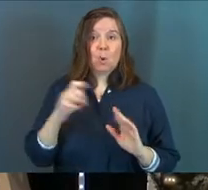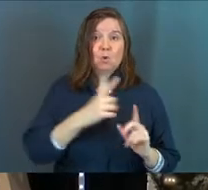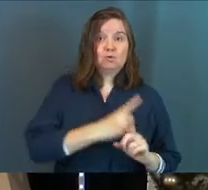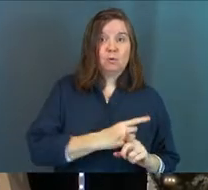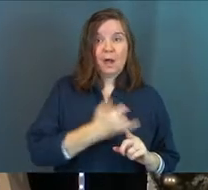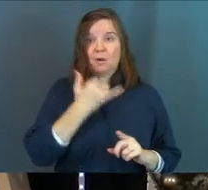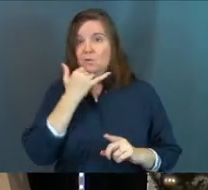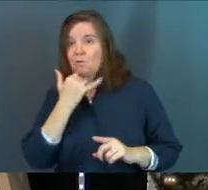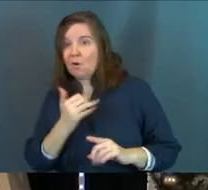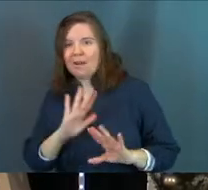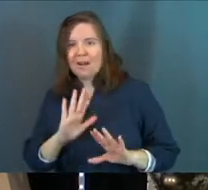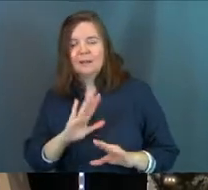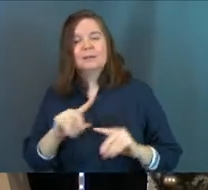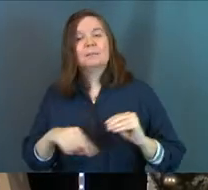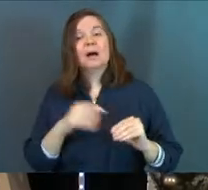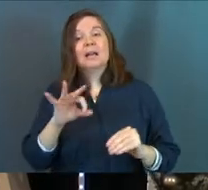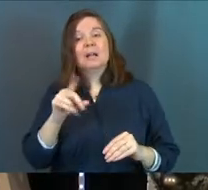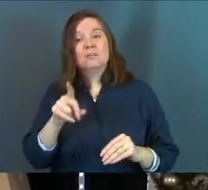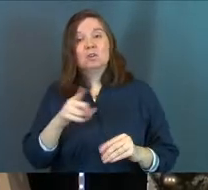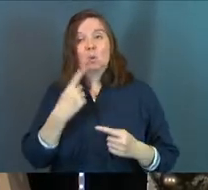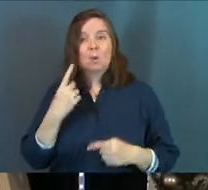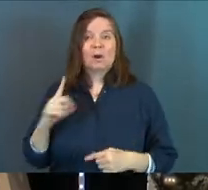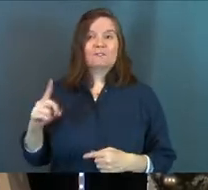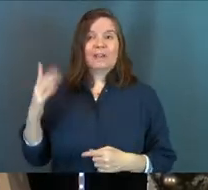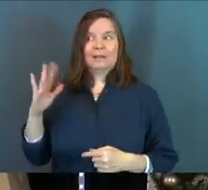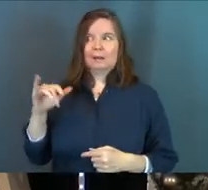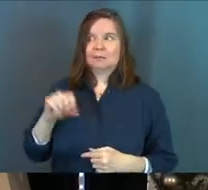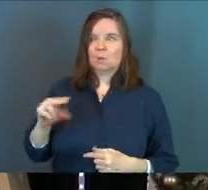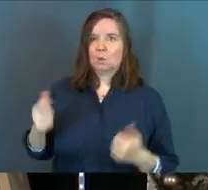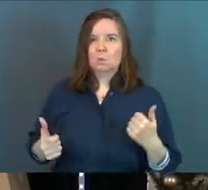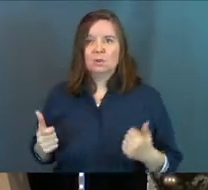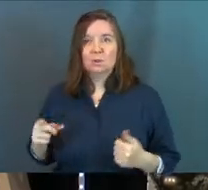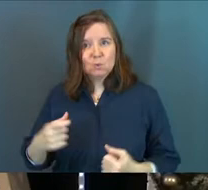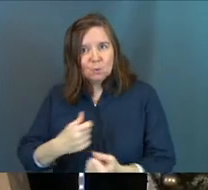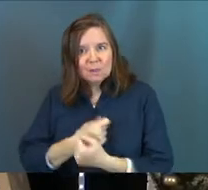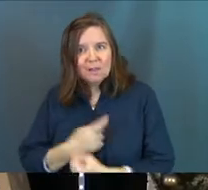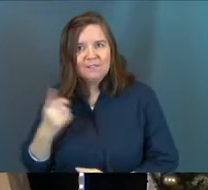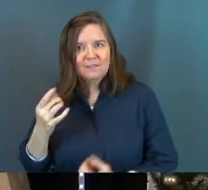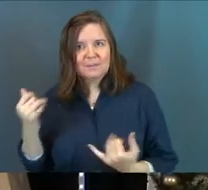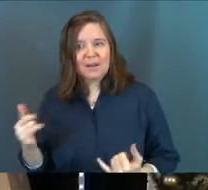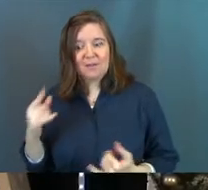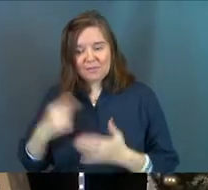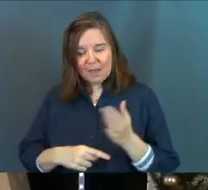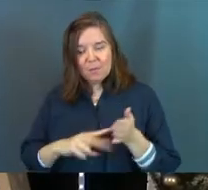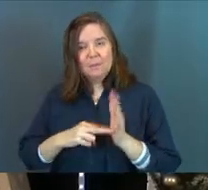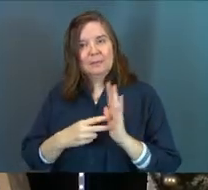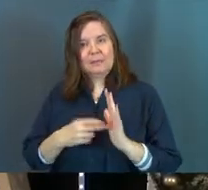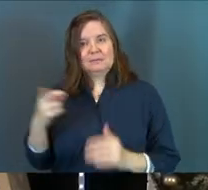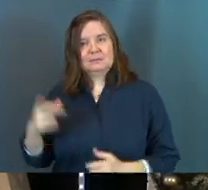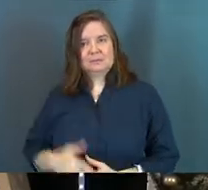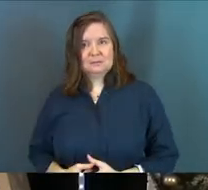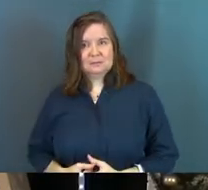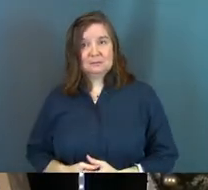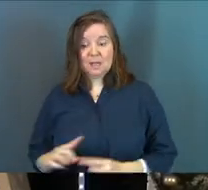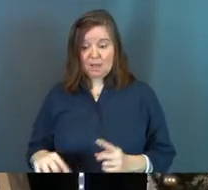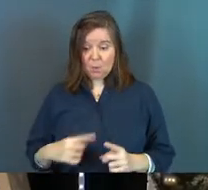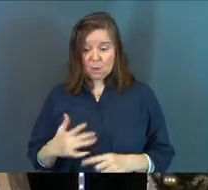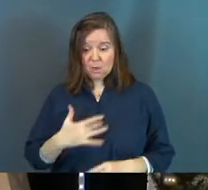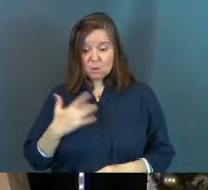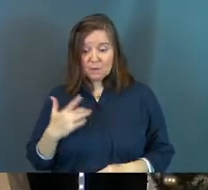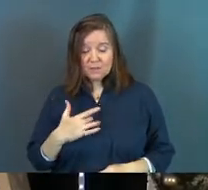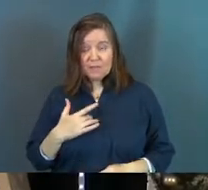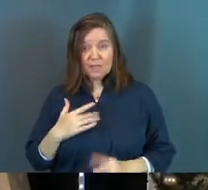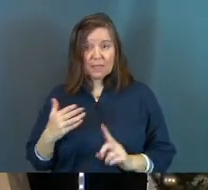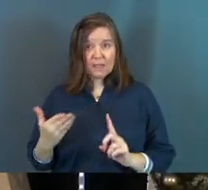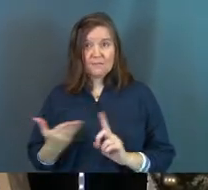and wrong. It's about whether or not you offend God. You love Him now. That's what it's about. And when you feel